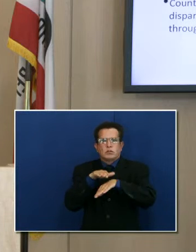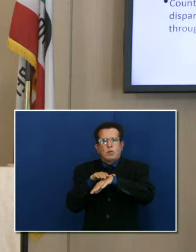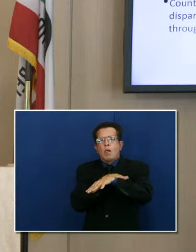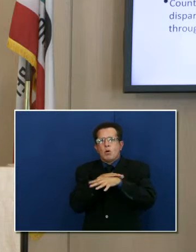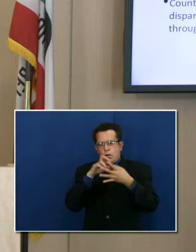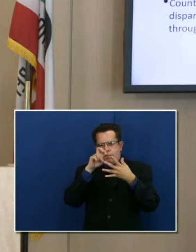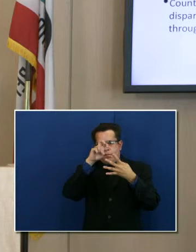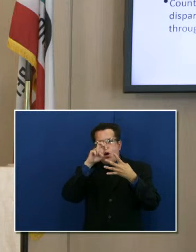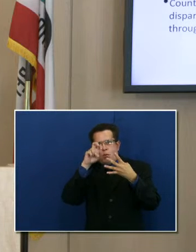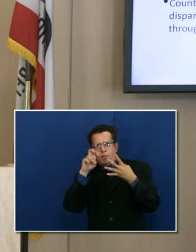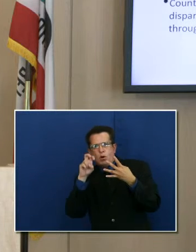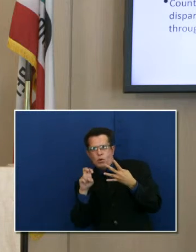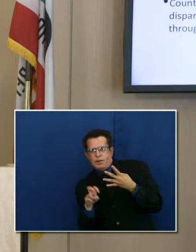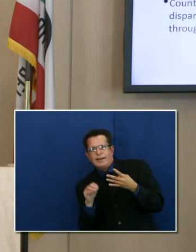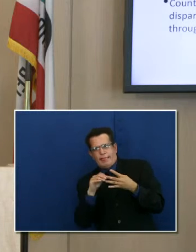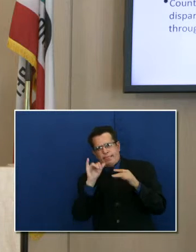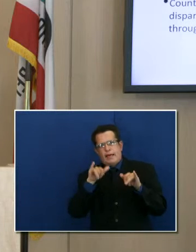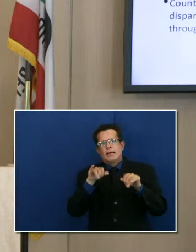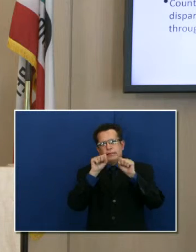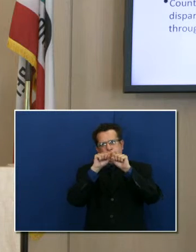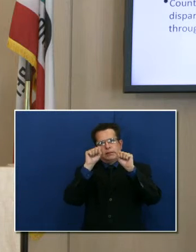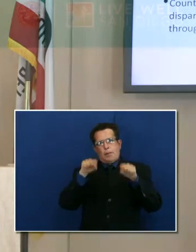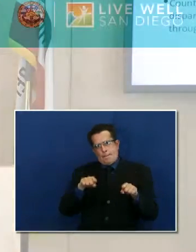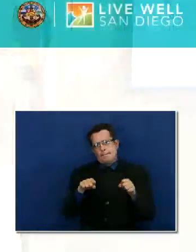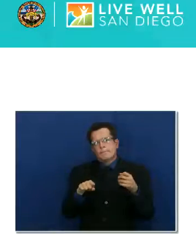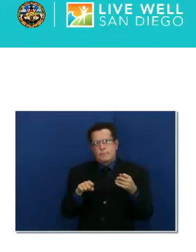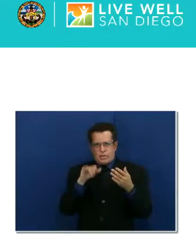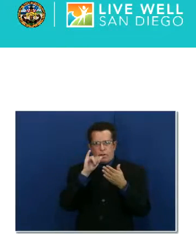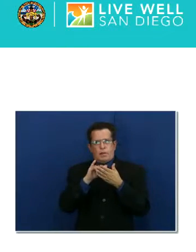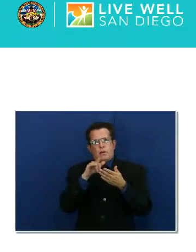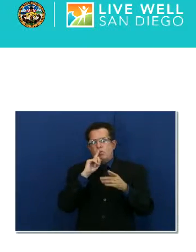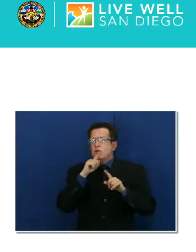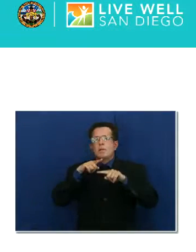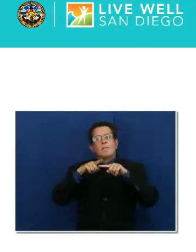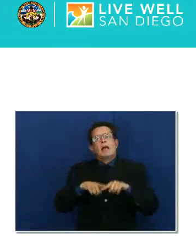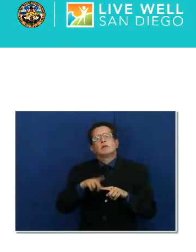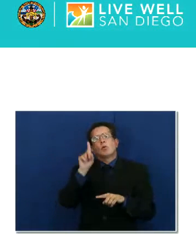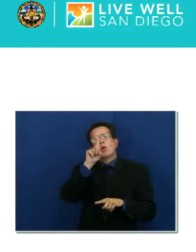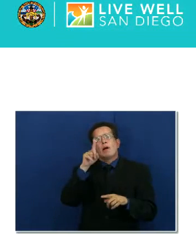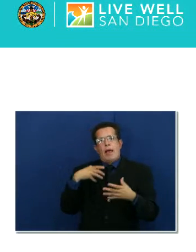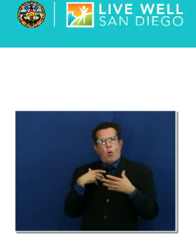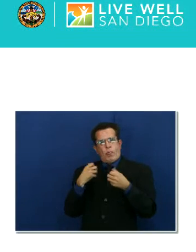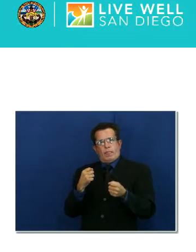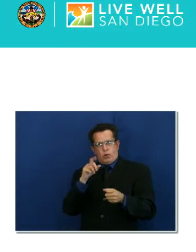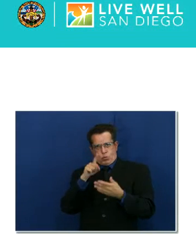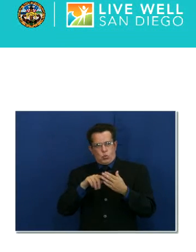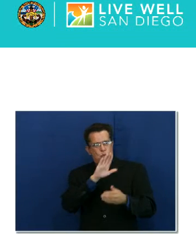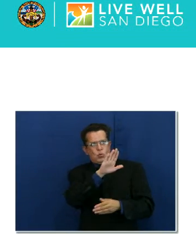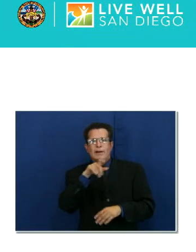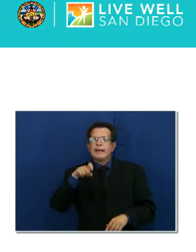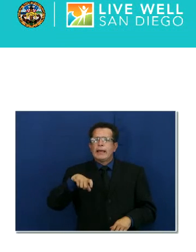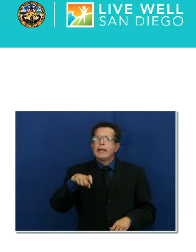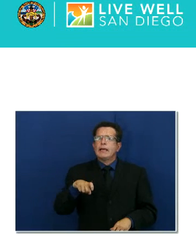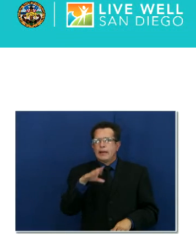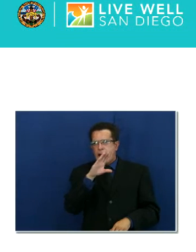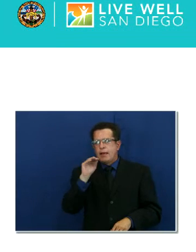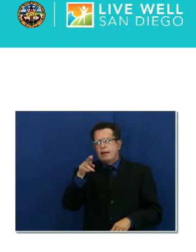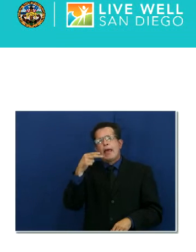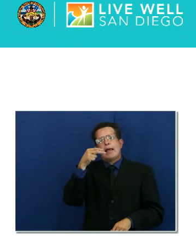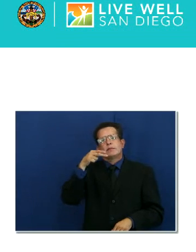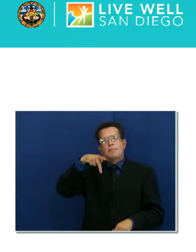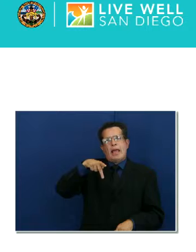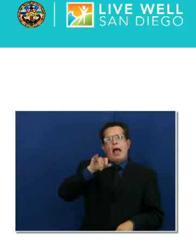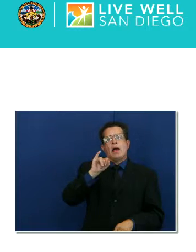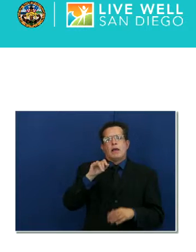tiered system. The health equity metric is based on the Healthy Places Index, or HPI, where